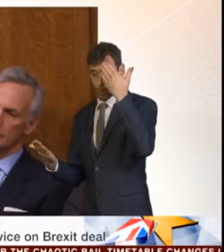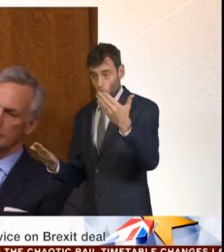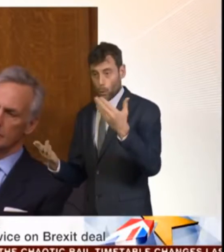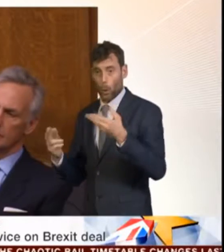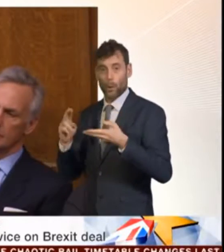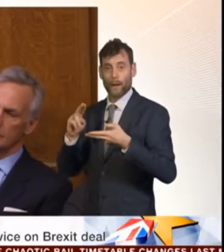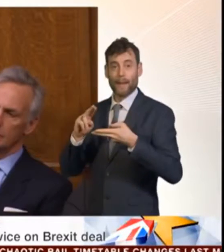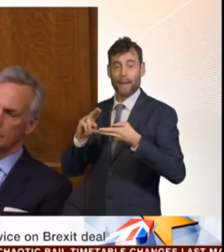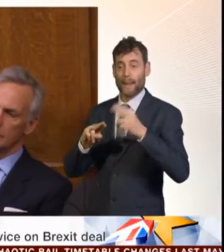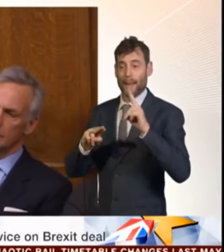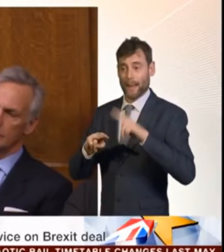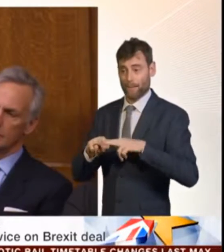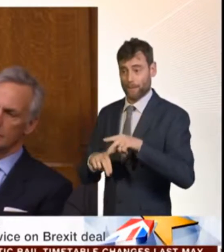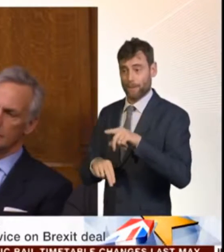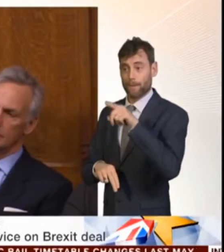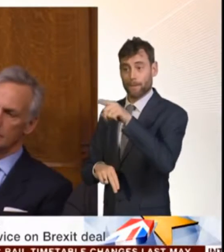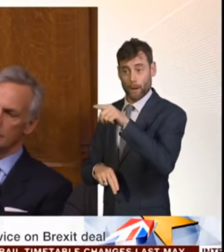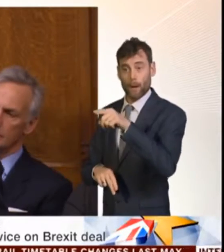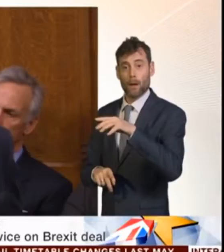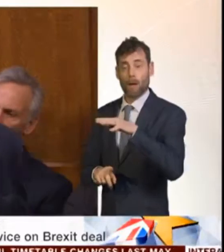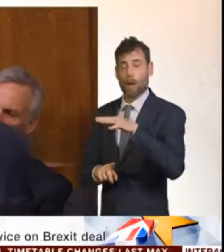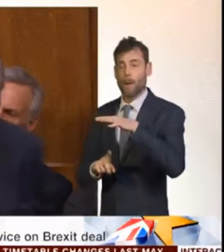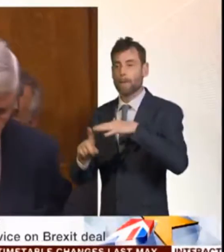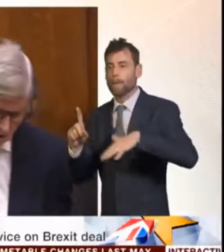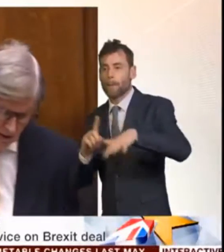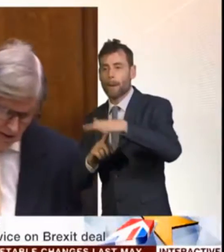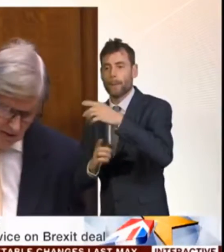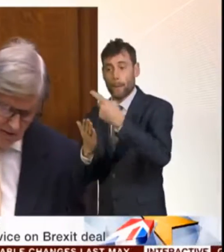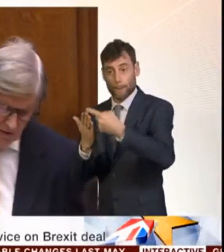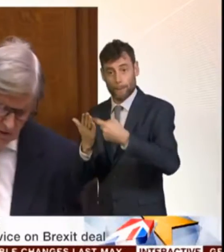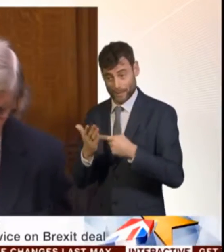with the legal advice that he gave.